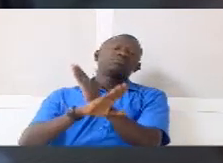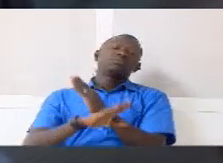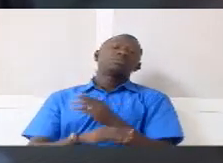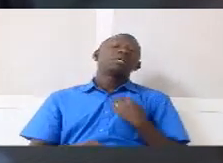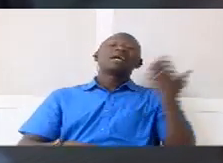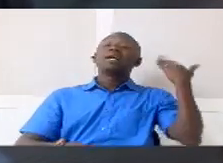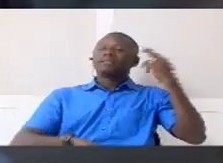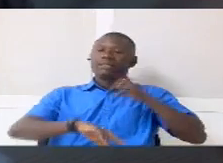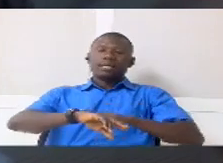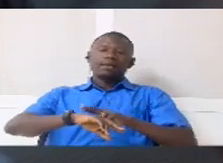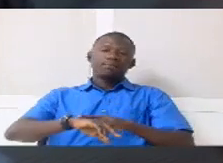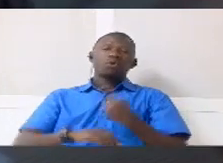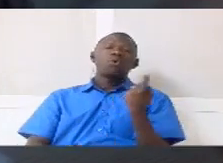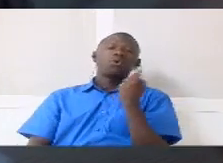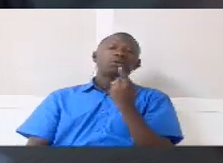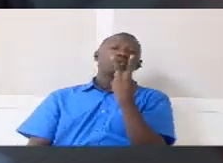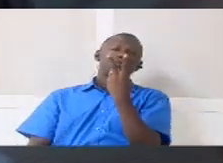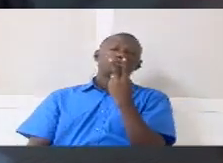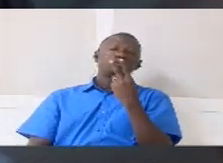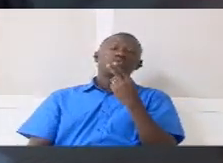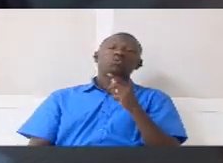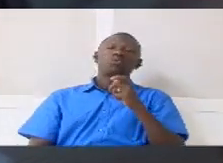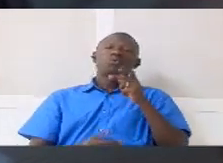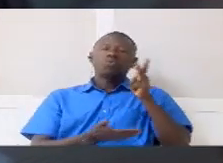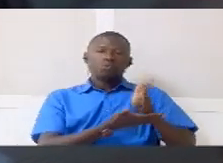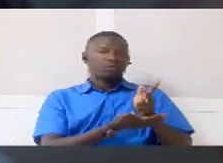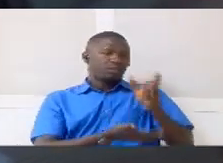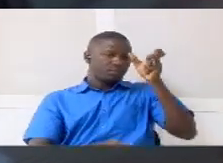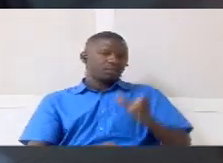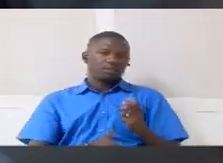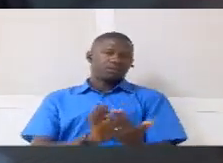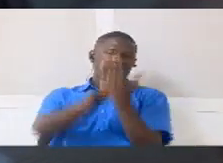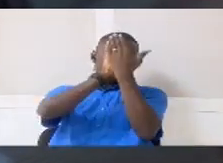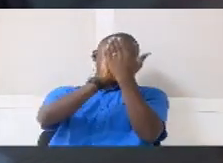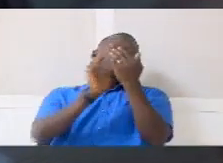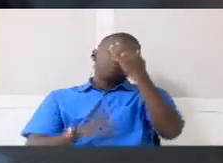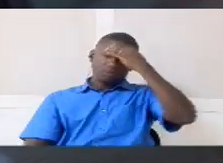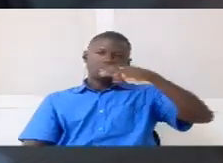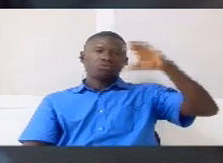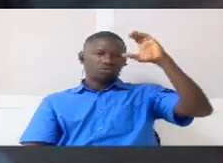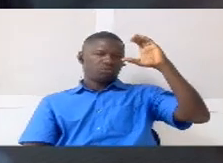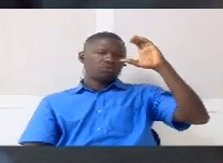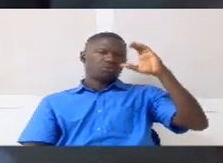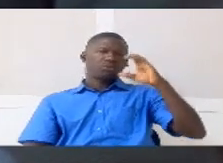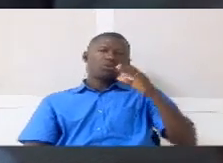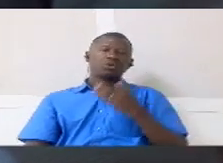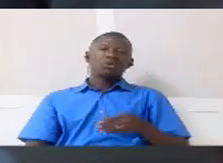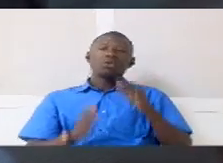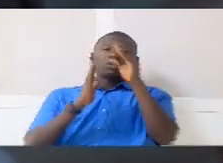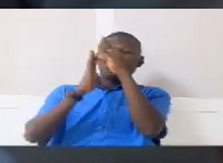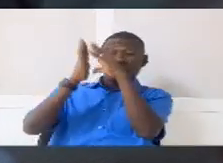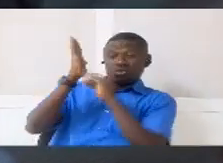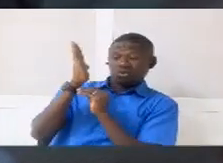During that session, only two witnesses appeared before the Commission. The total number of